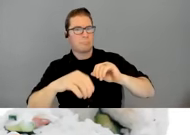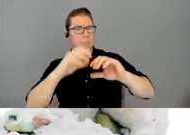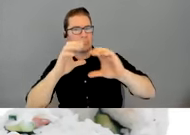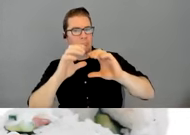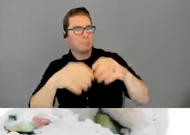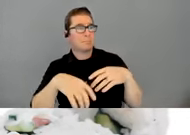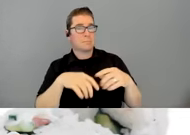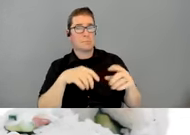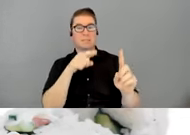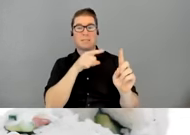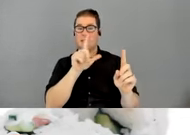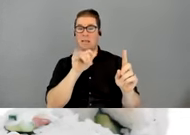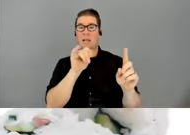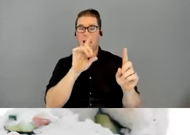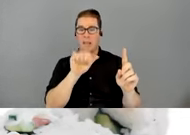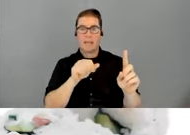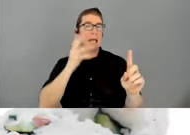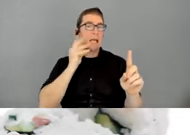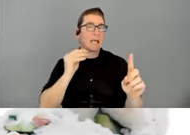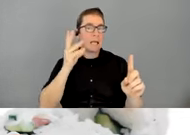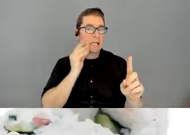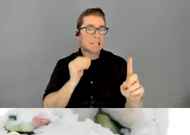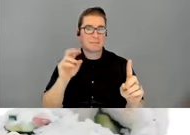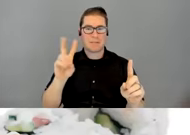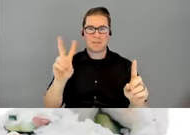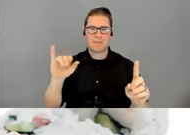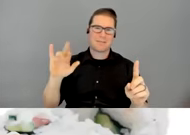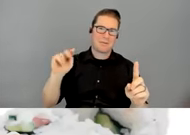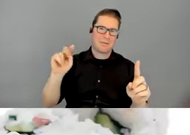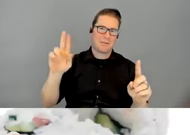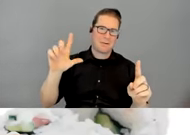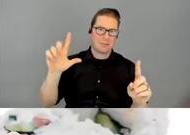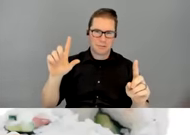time. So she's been in the virtual environment for years. And